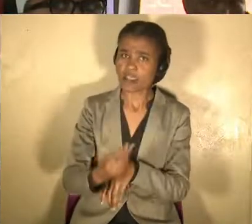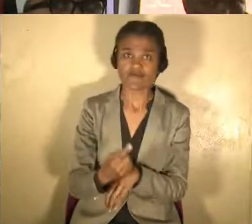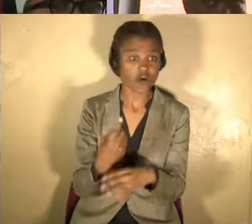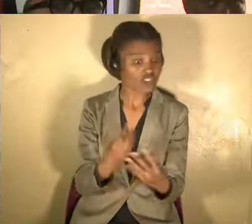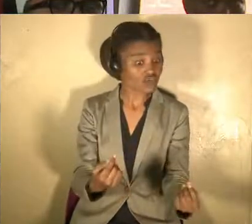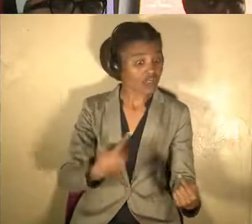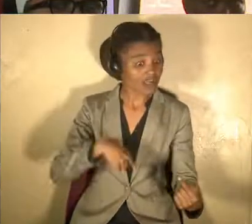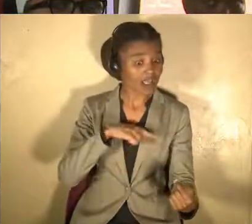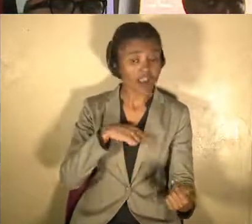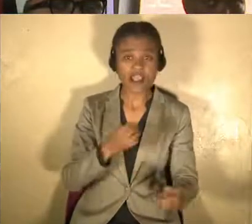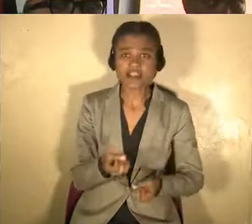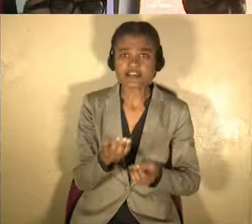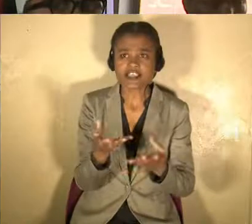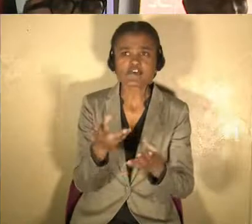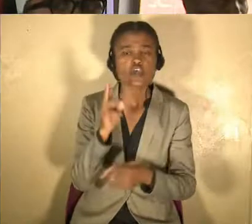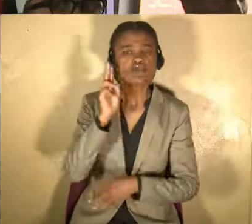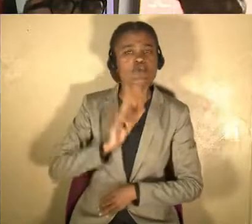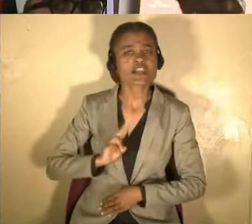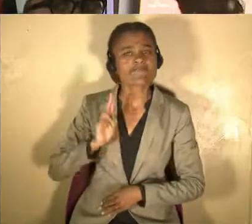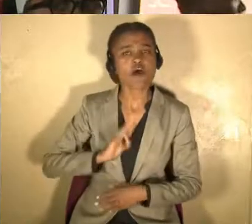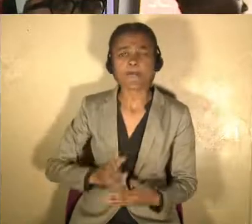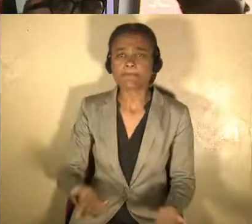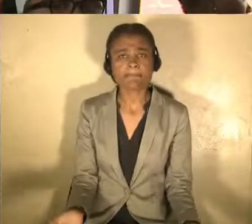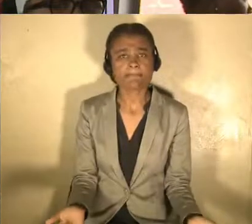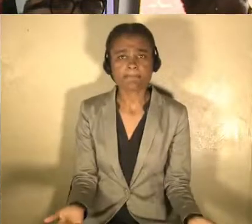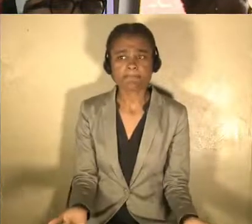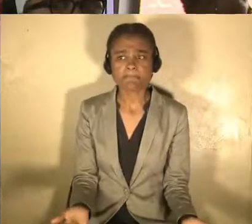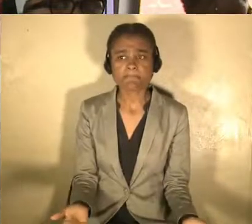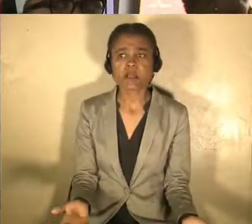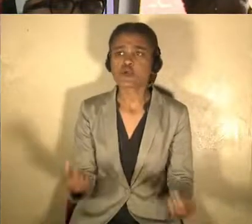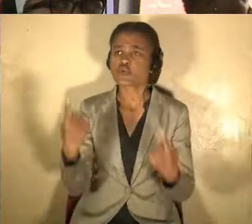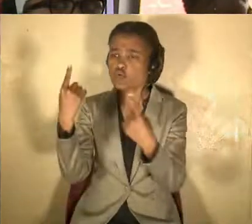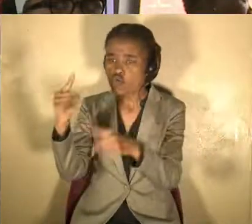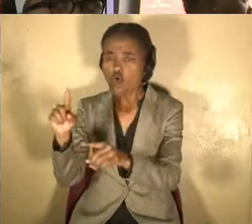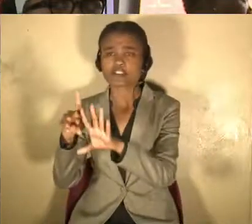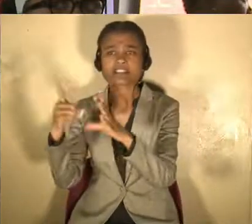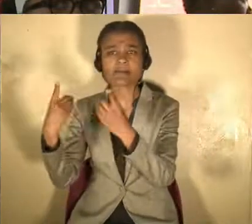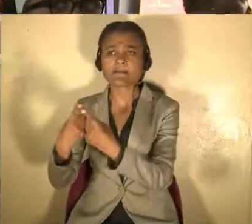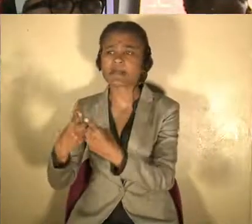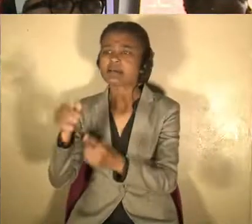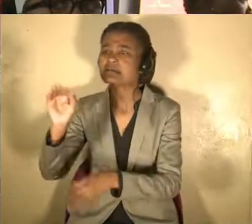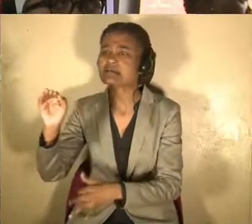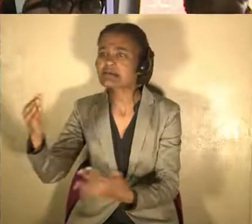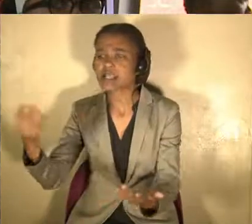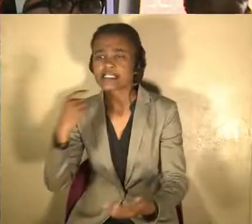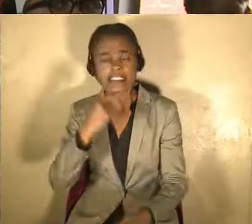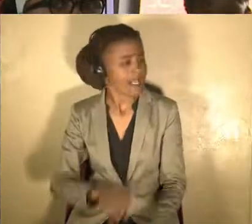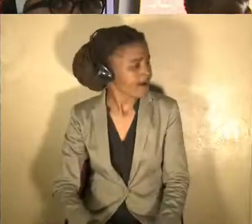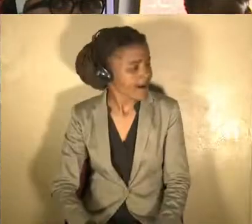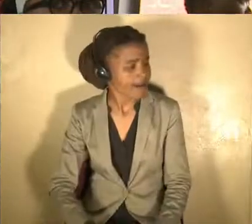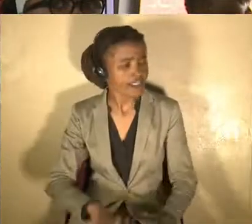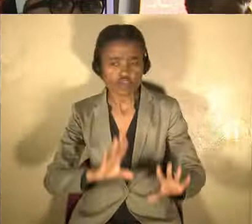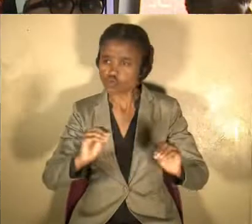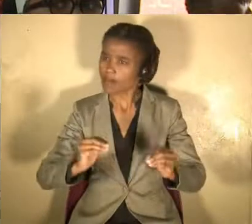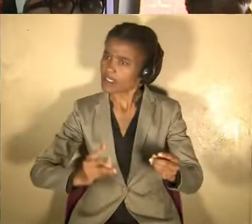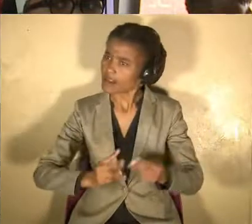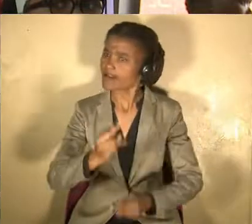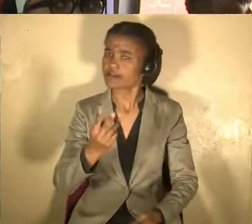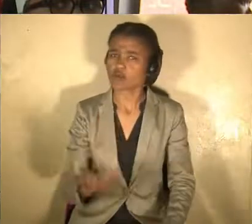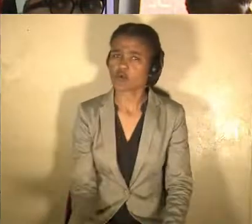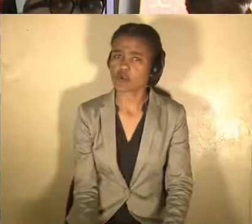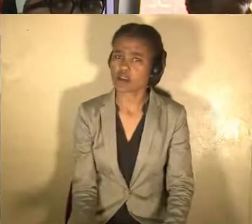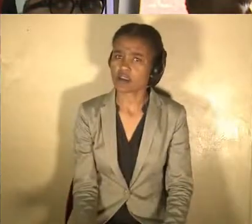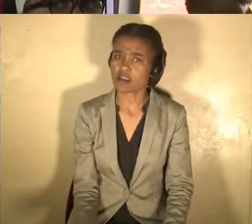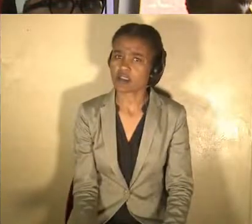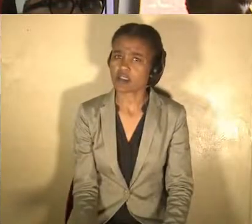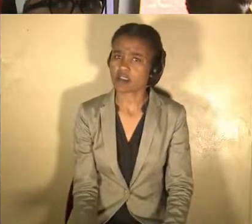ku department bakutshela ukuthi ilontizana ikhathiwe. Mathi and the other thing mama Kakula